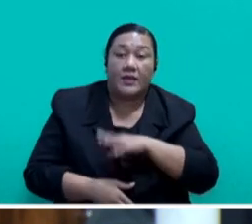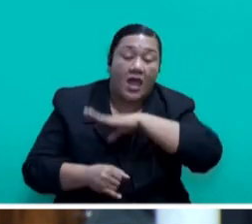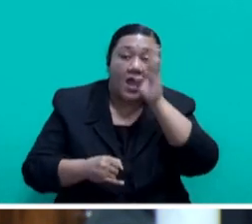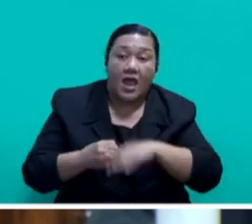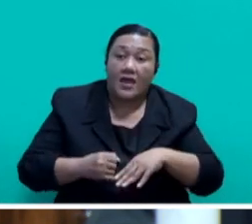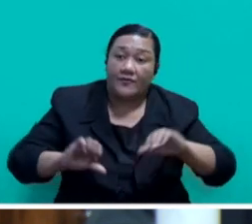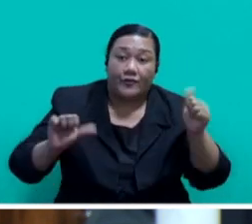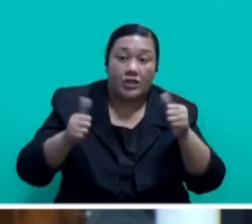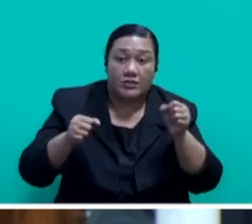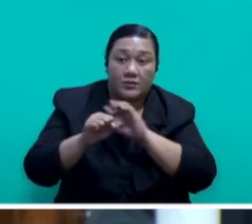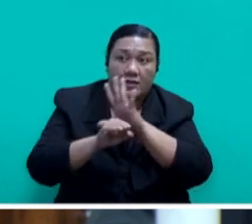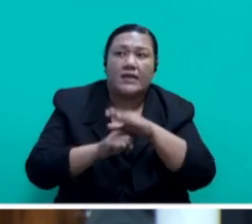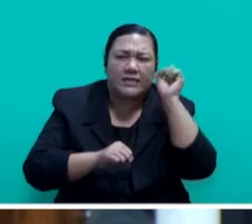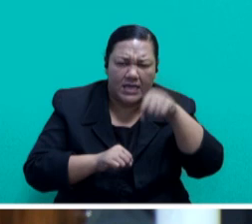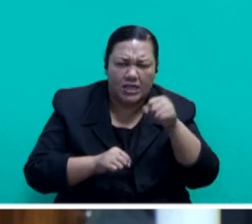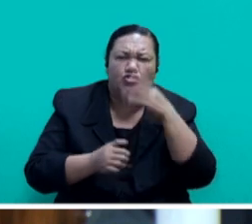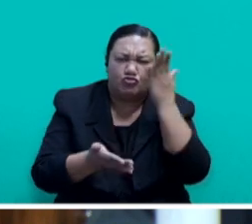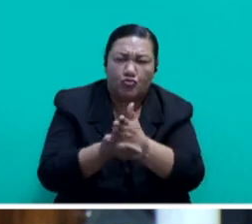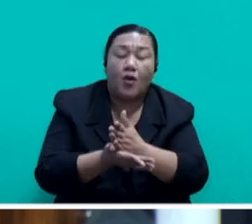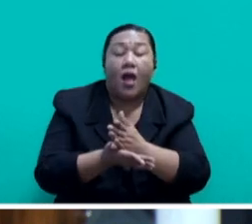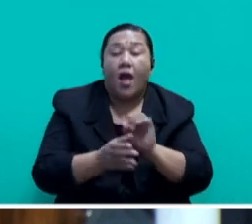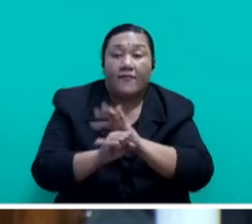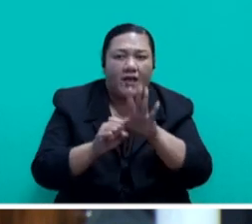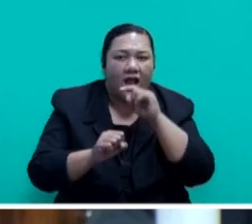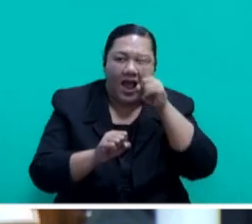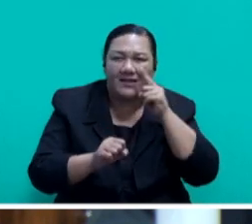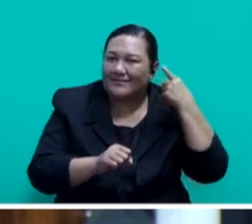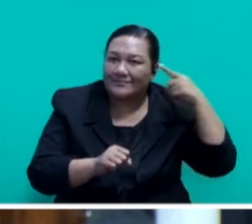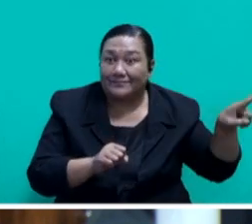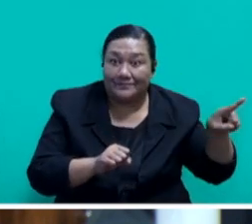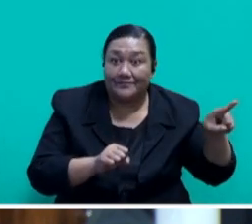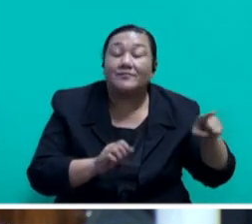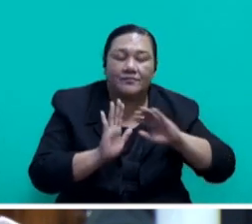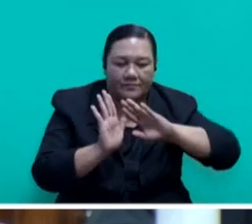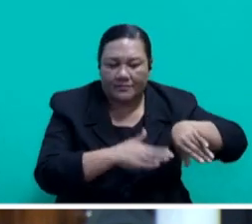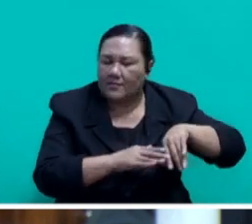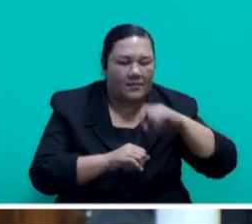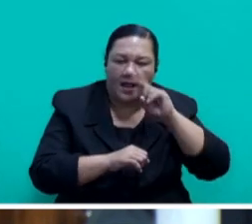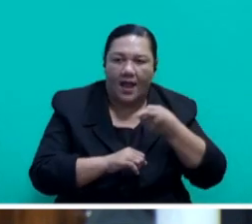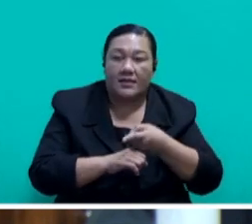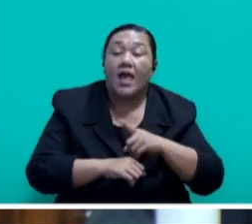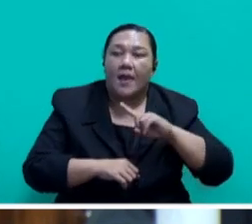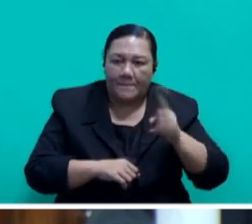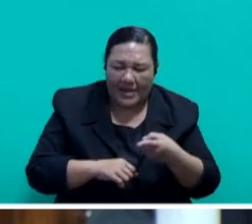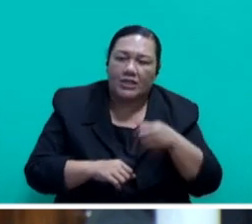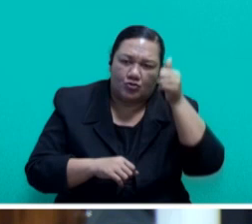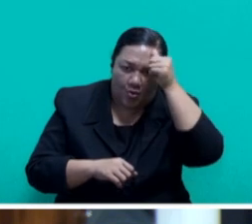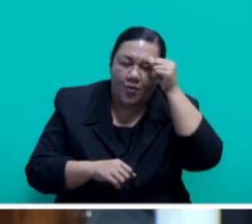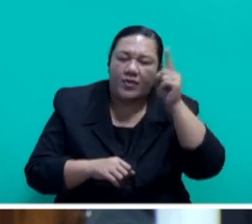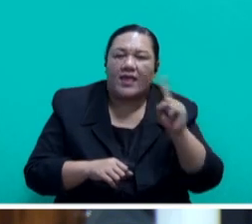be ignored, it is crucial to acknowledge that there was an underlying issue preceding